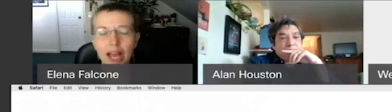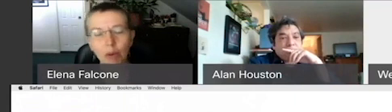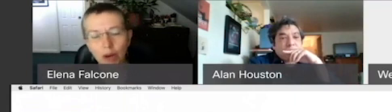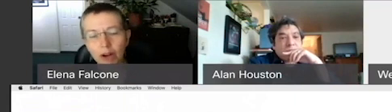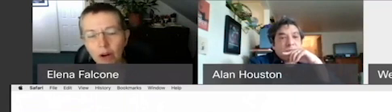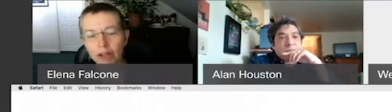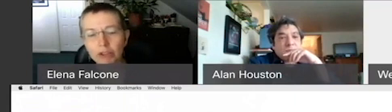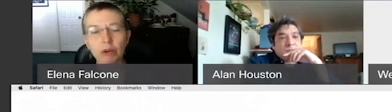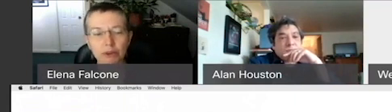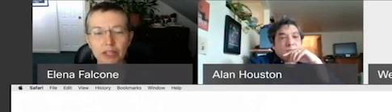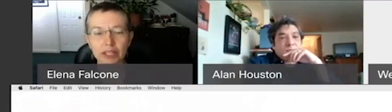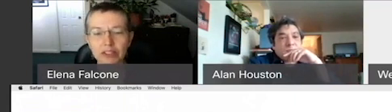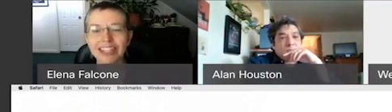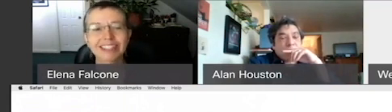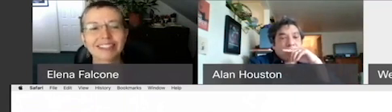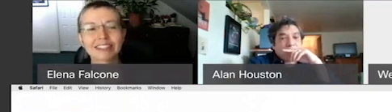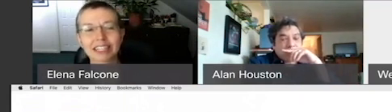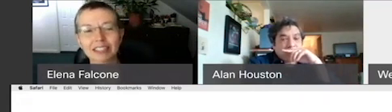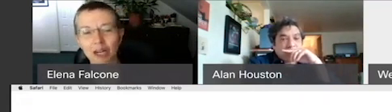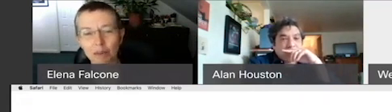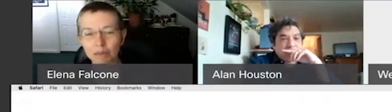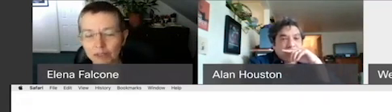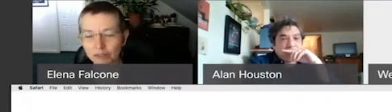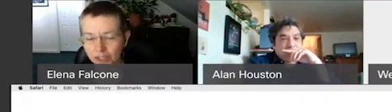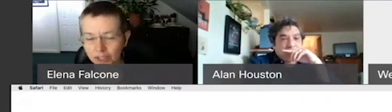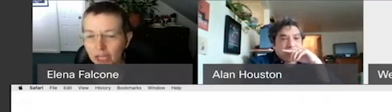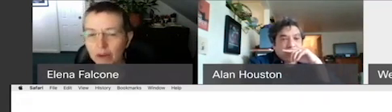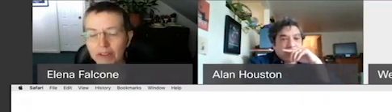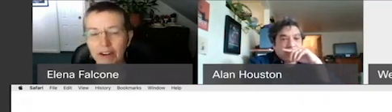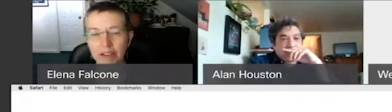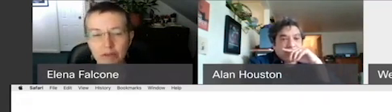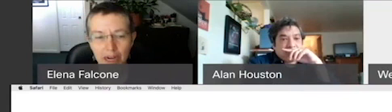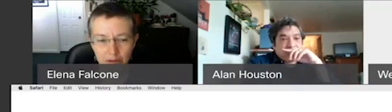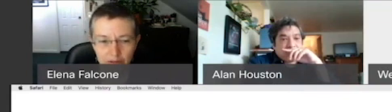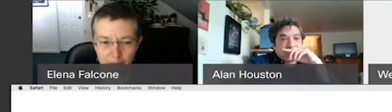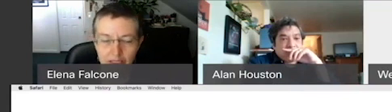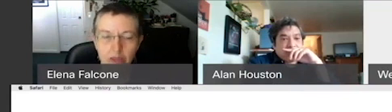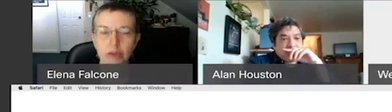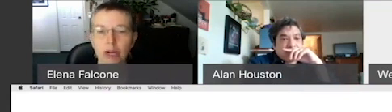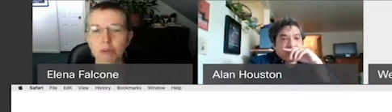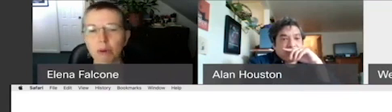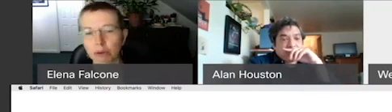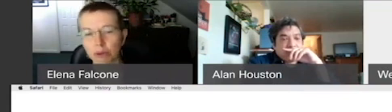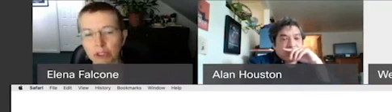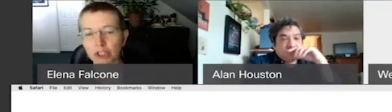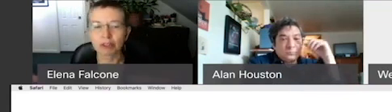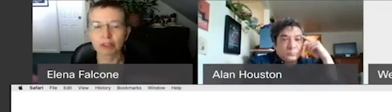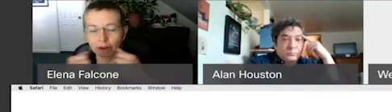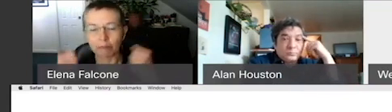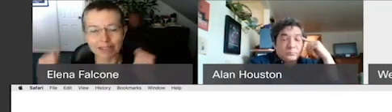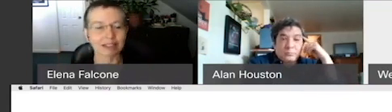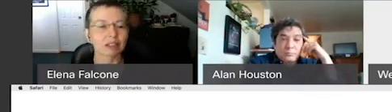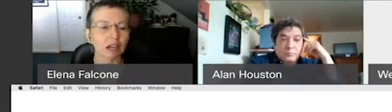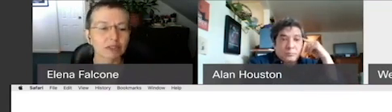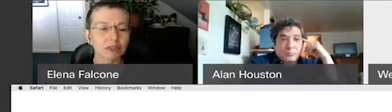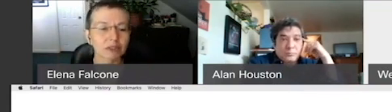want to call out 2 other things. This is a video of Karen Rowan, who spoke earlier, showing us how to properly wear